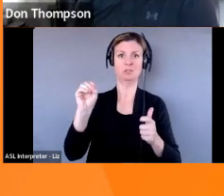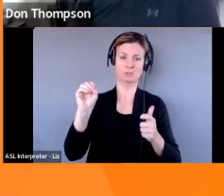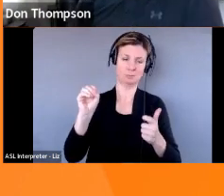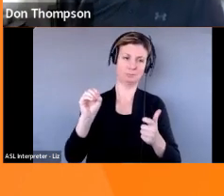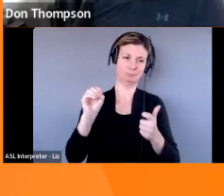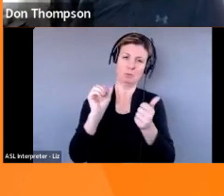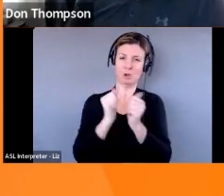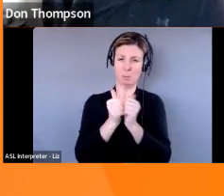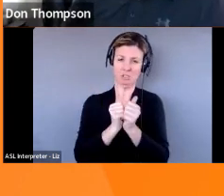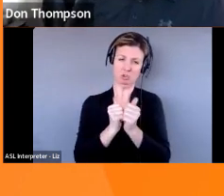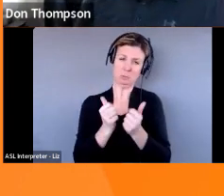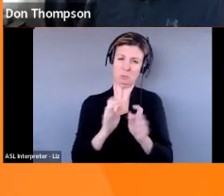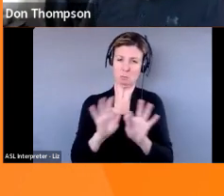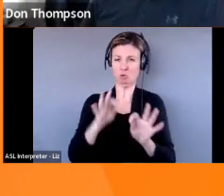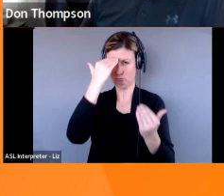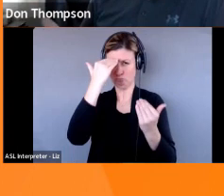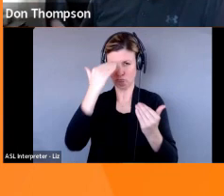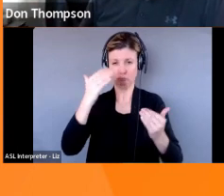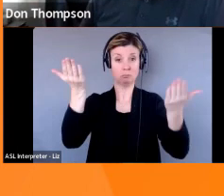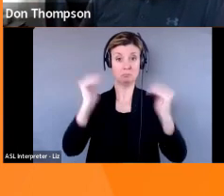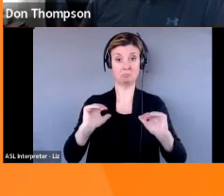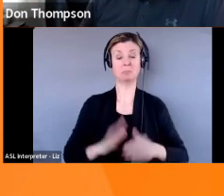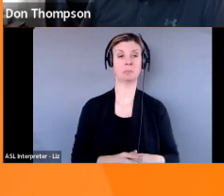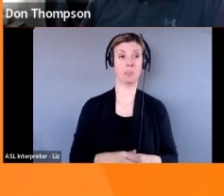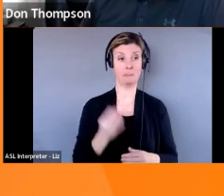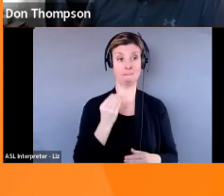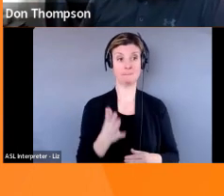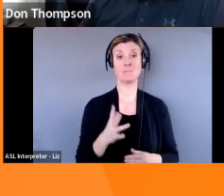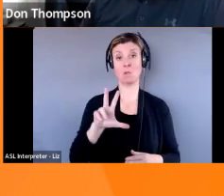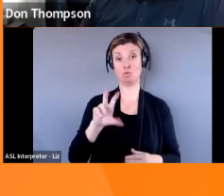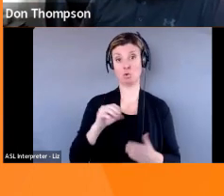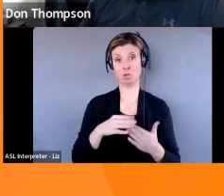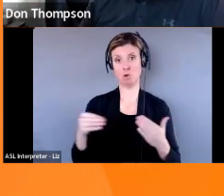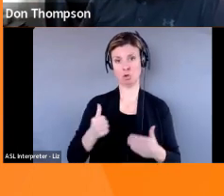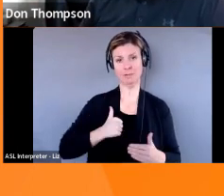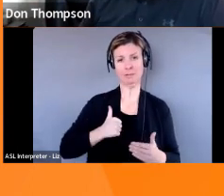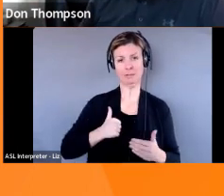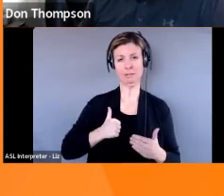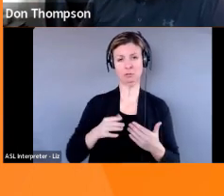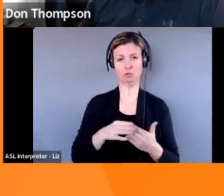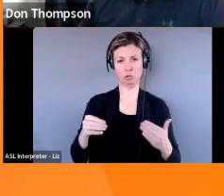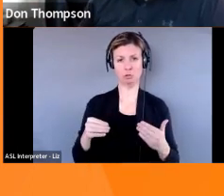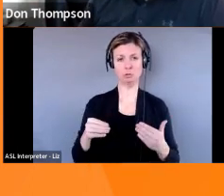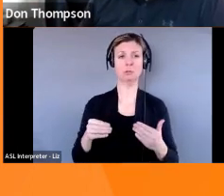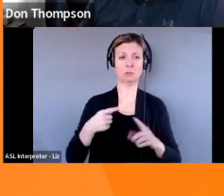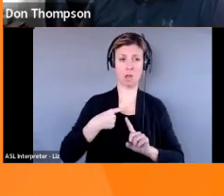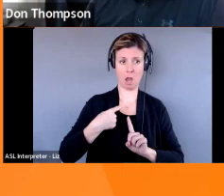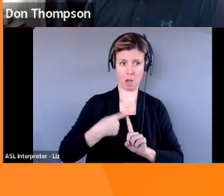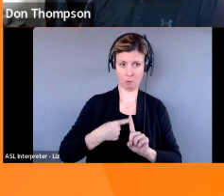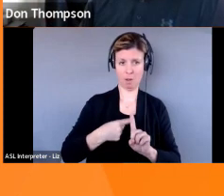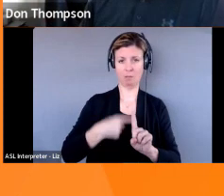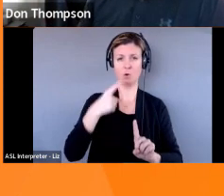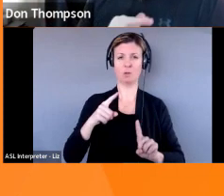One thing that people need to note, there's a $30 Canadian fee per month that Amazon charges for you to qualify for Prime